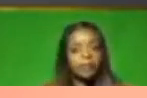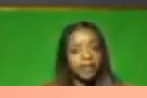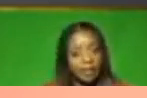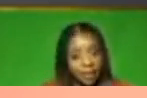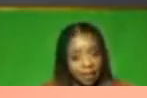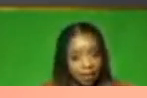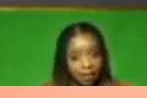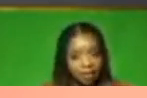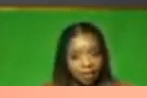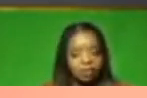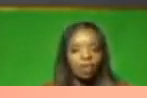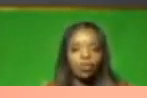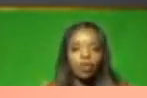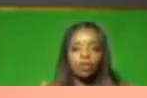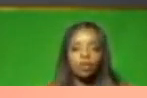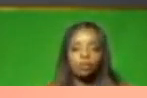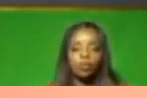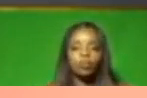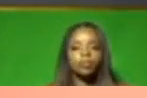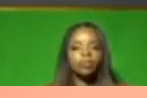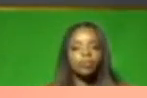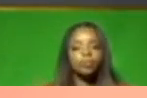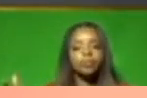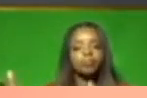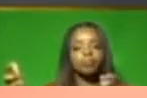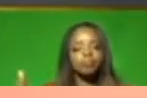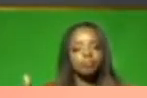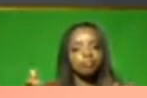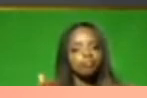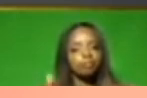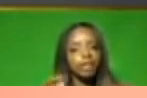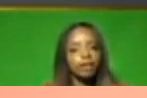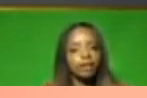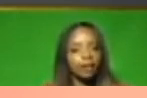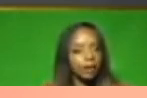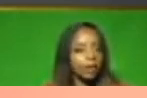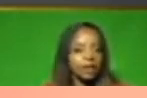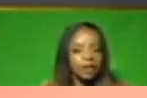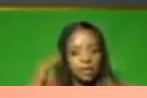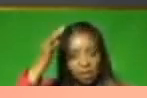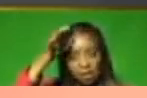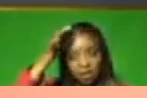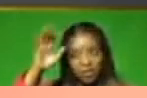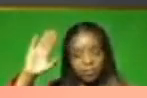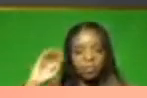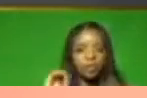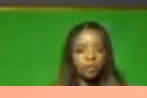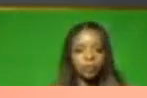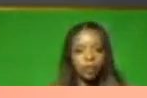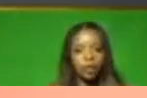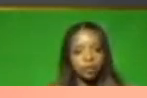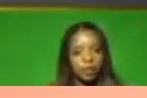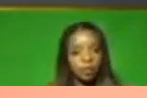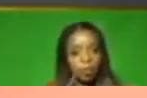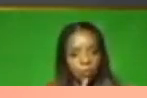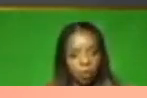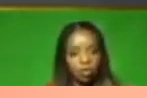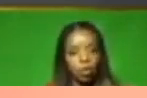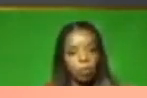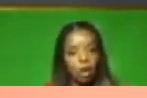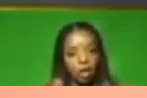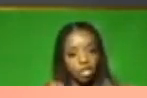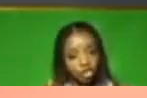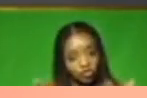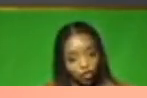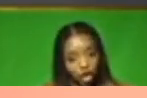have been undertaken across government with the support of Operation Vulindlela, which, as